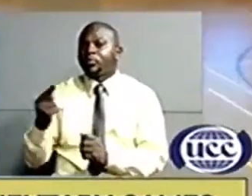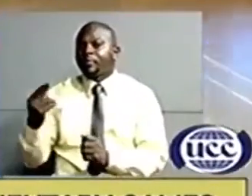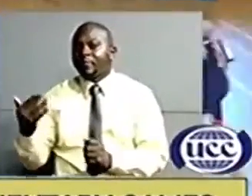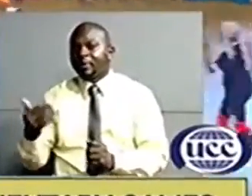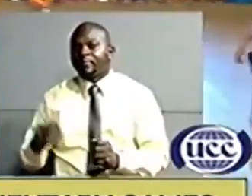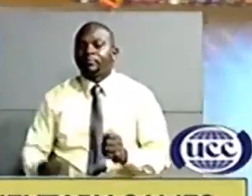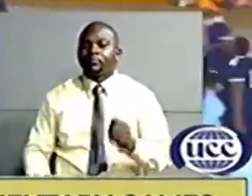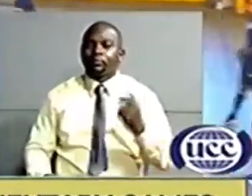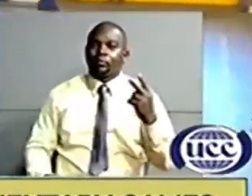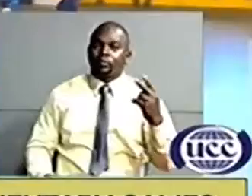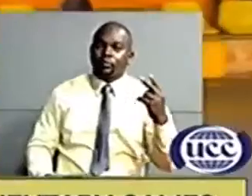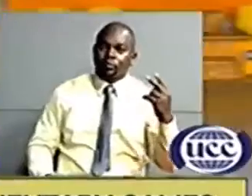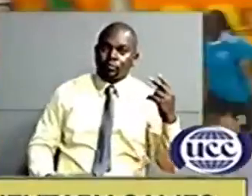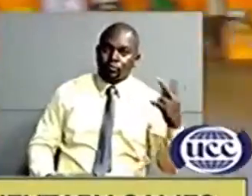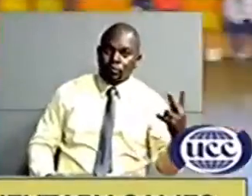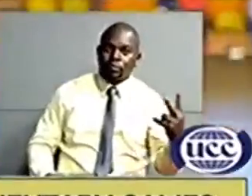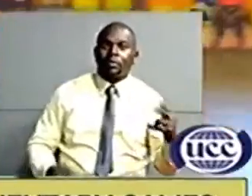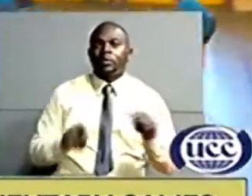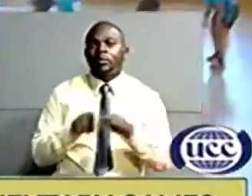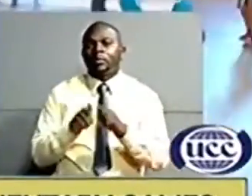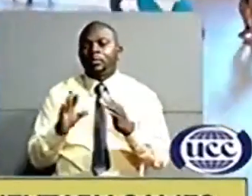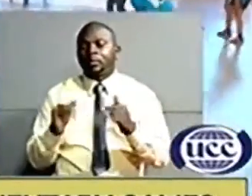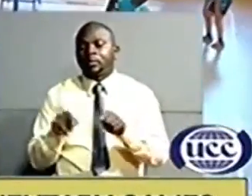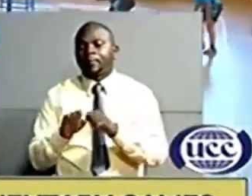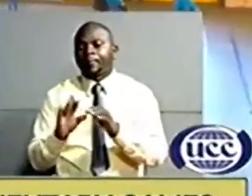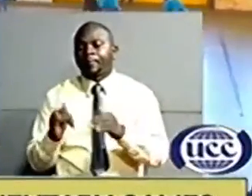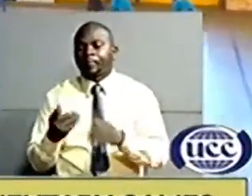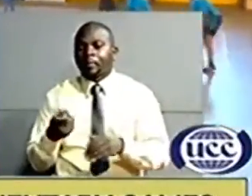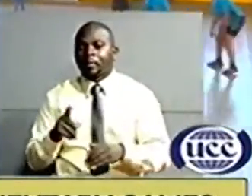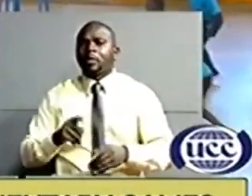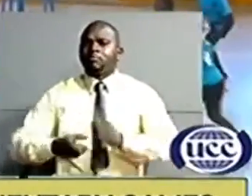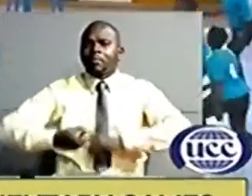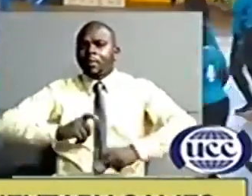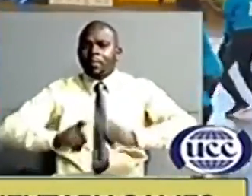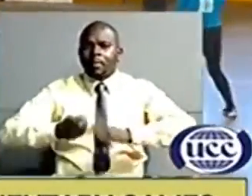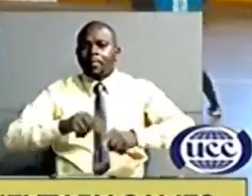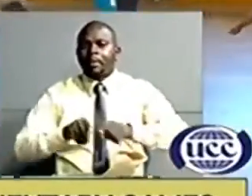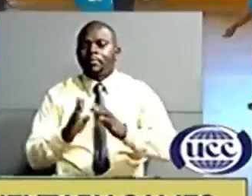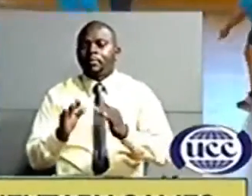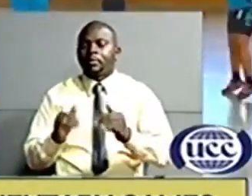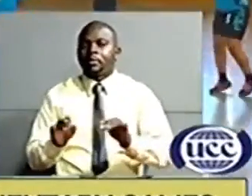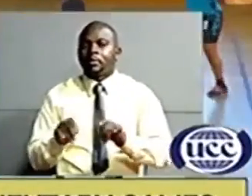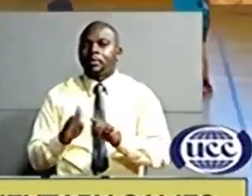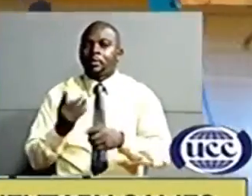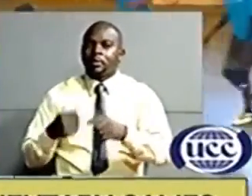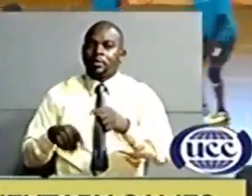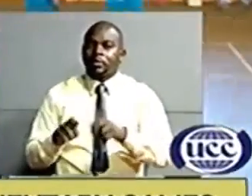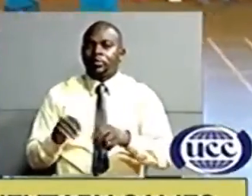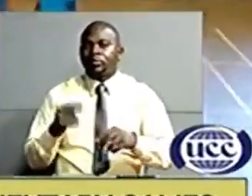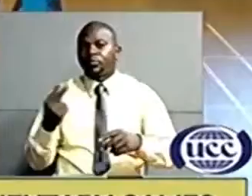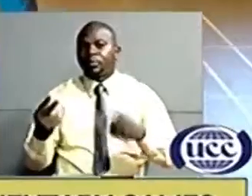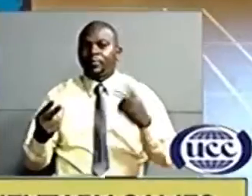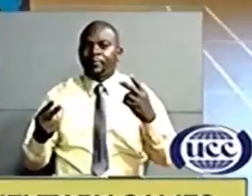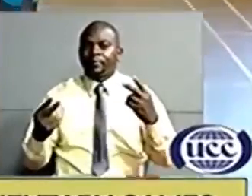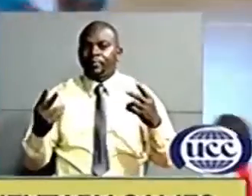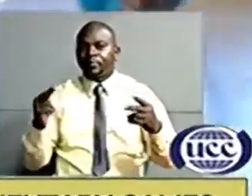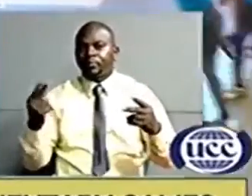the second set 23-25. However, Uganda added more effort in the third and fourth set, winning 25-22